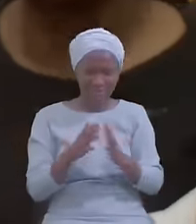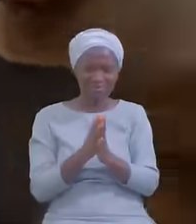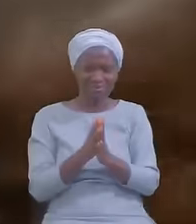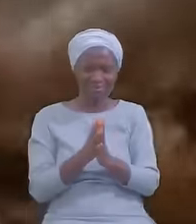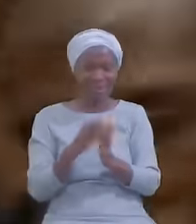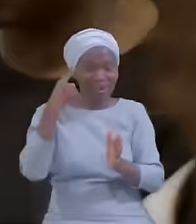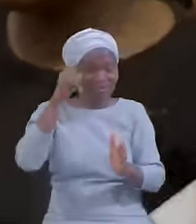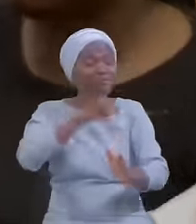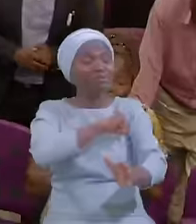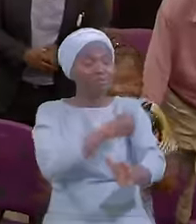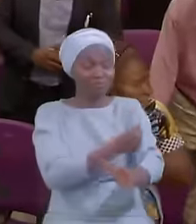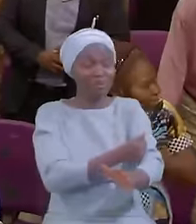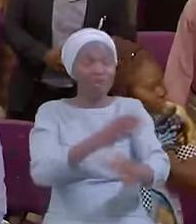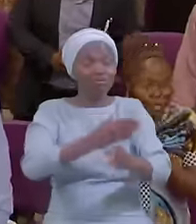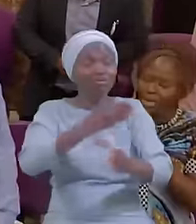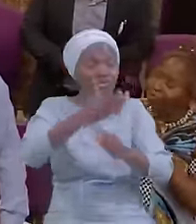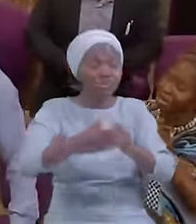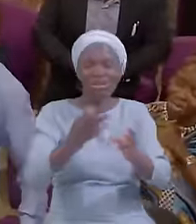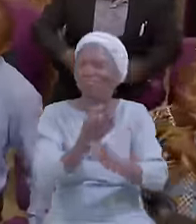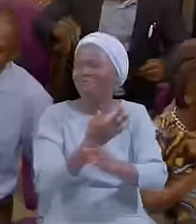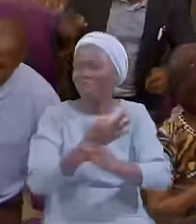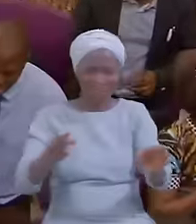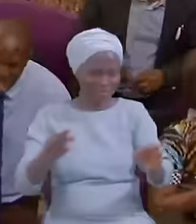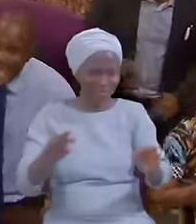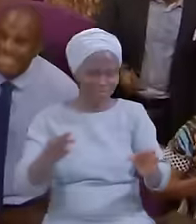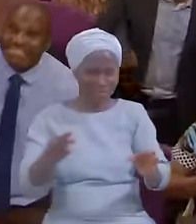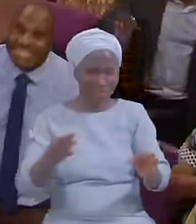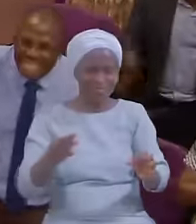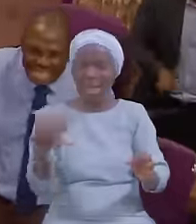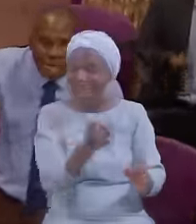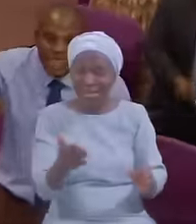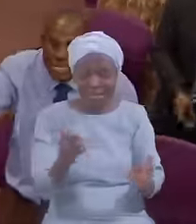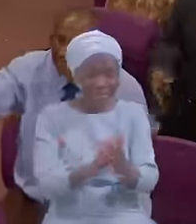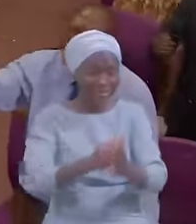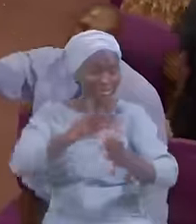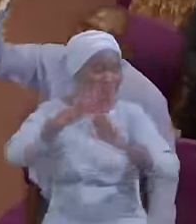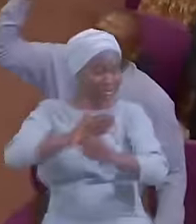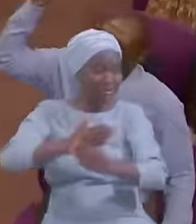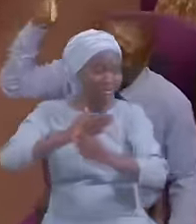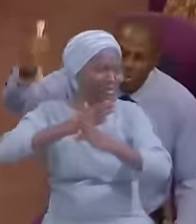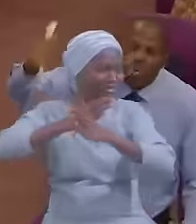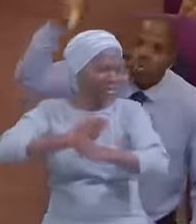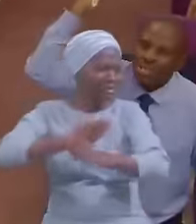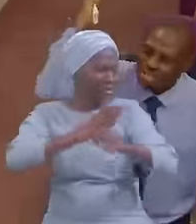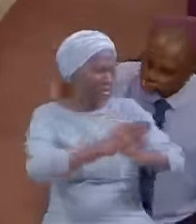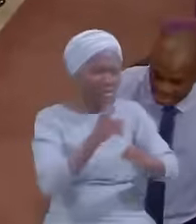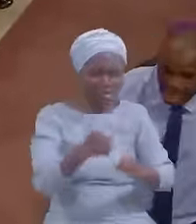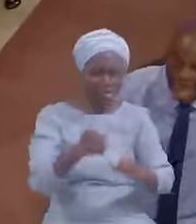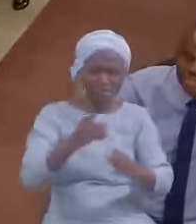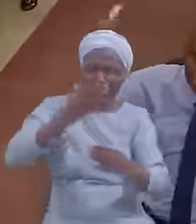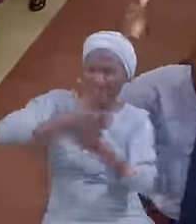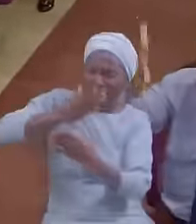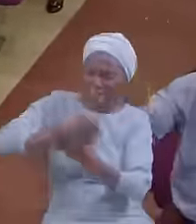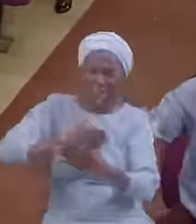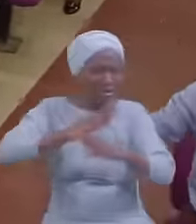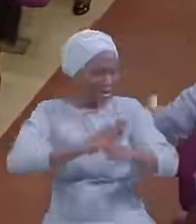for total freedom. Anything standing there before you, pull